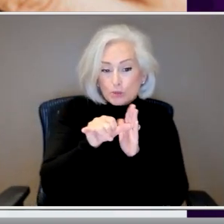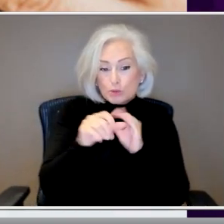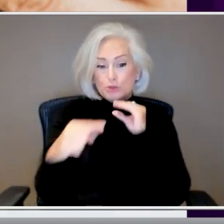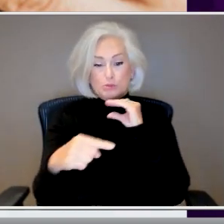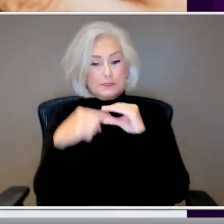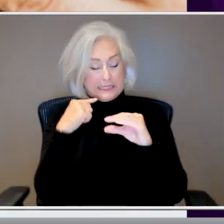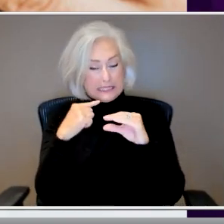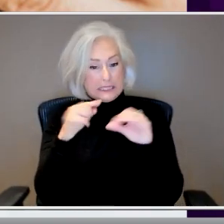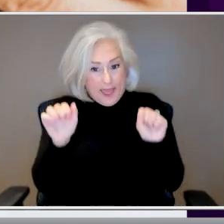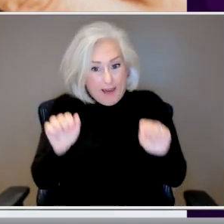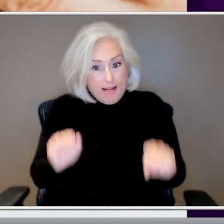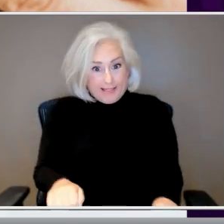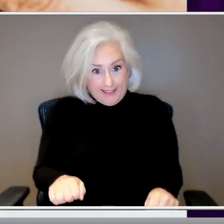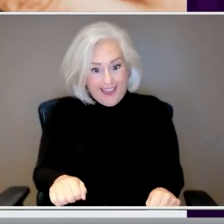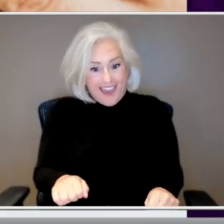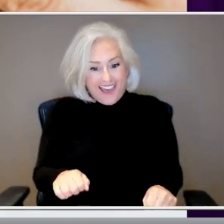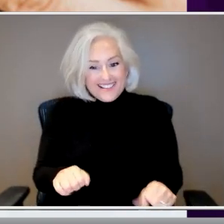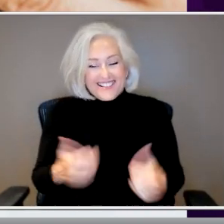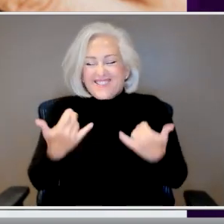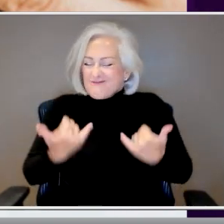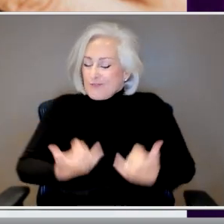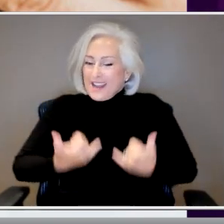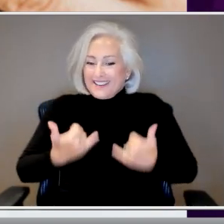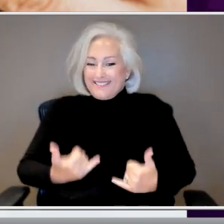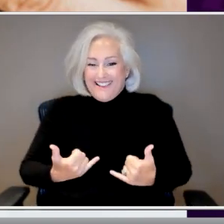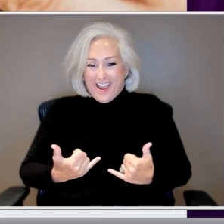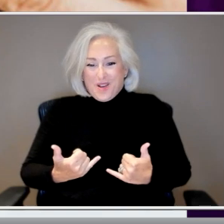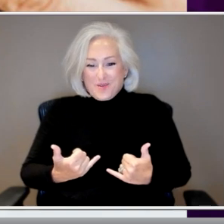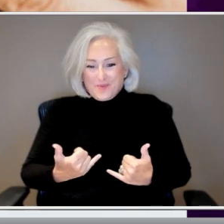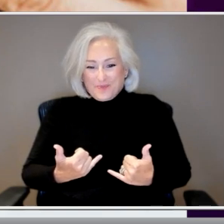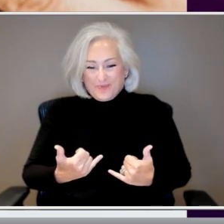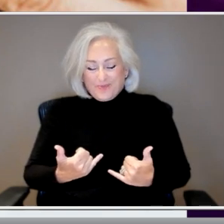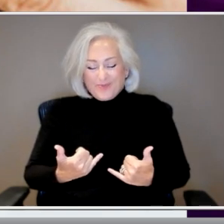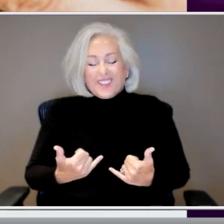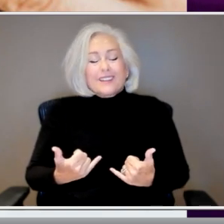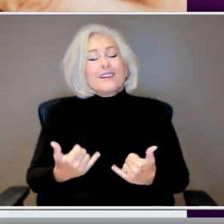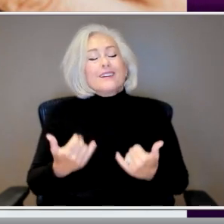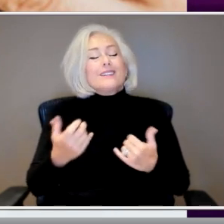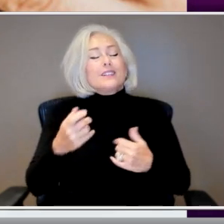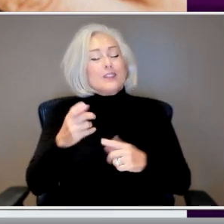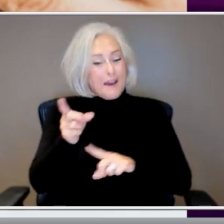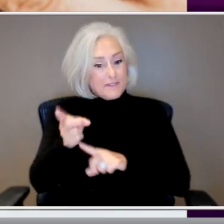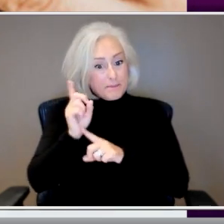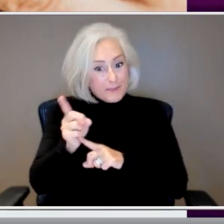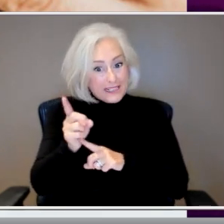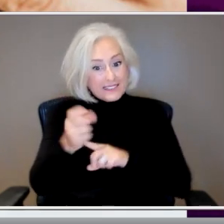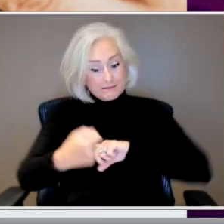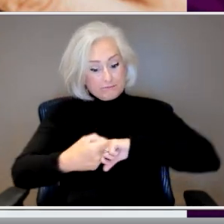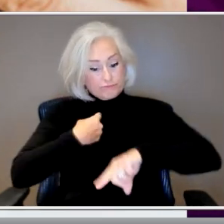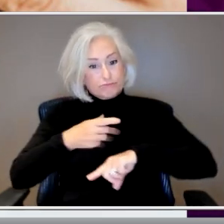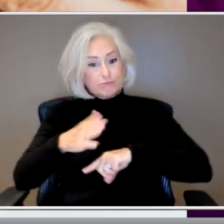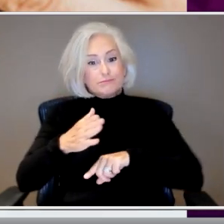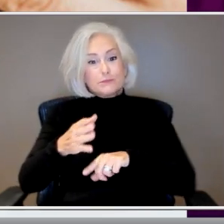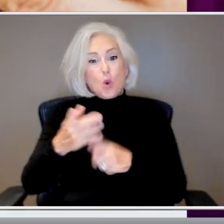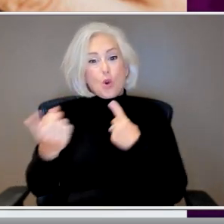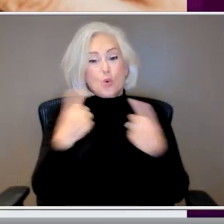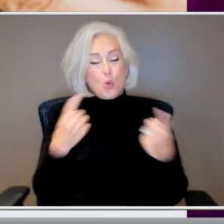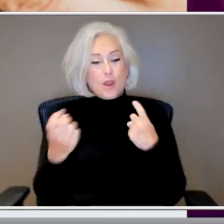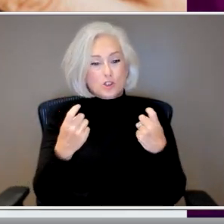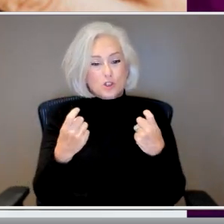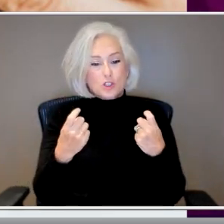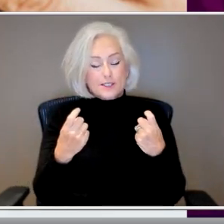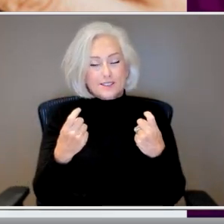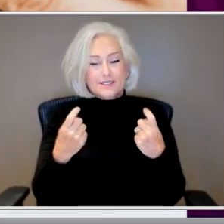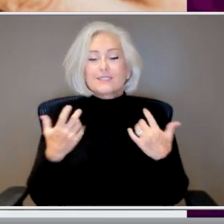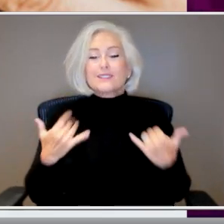in real time right there on your screen. We're going to give you a moment to get those questions in. Vicki, I want to get to the